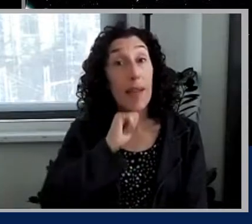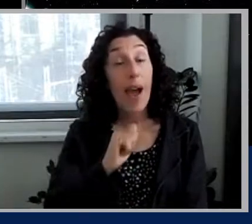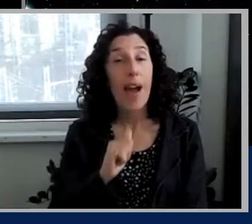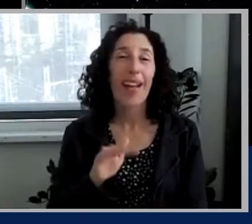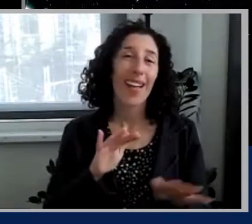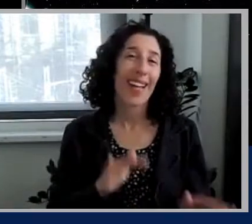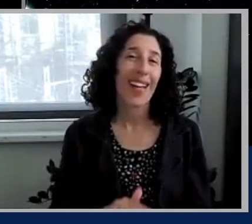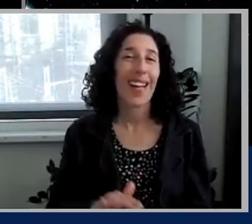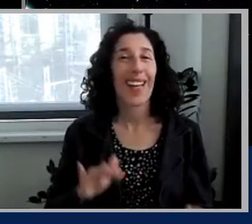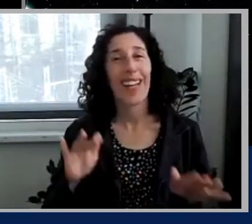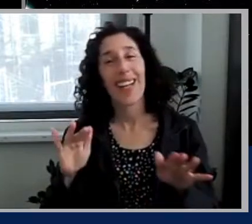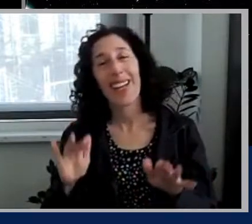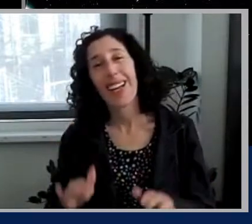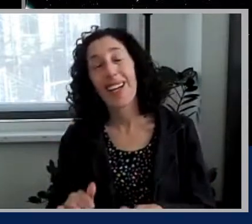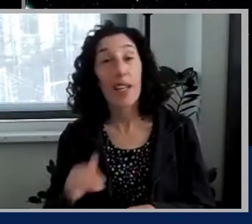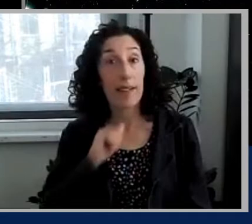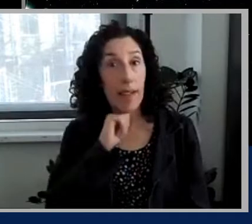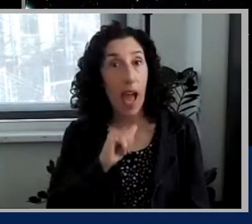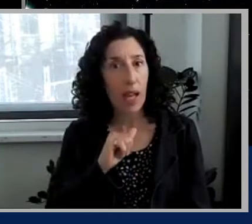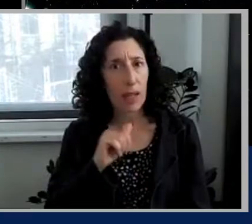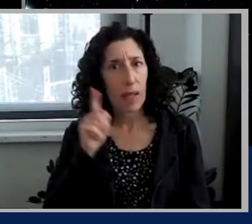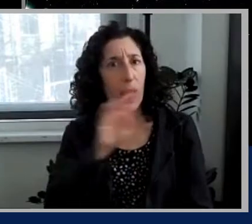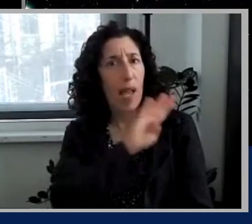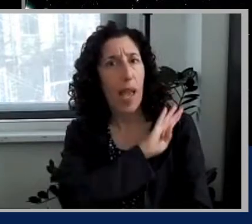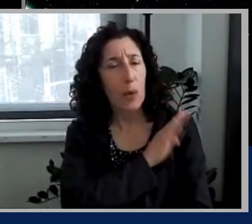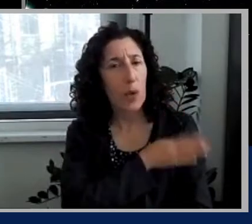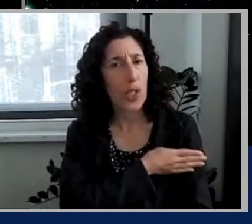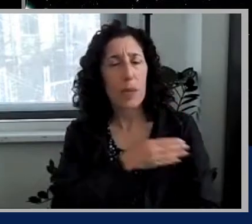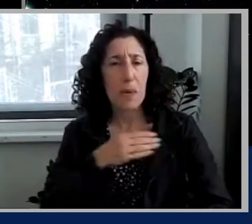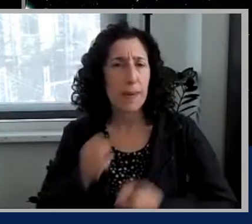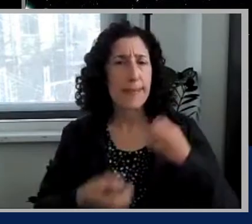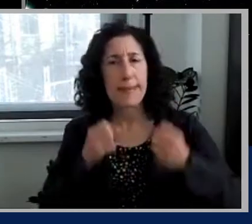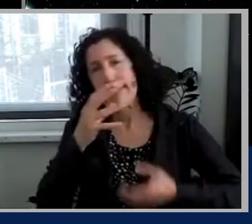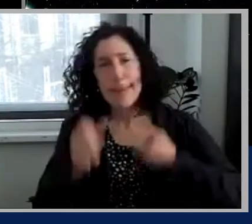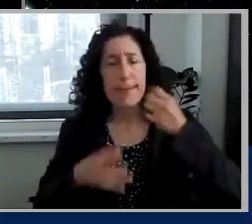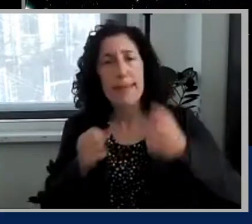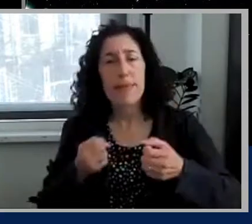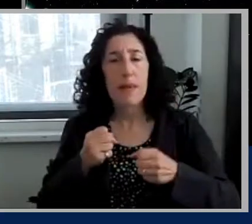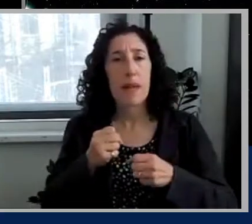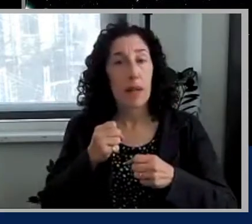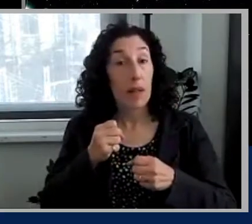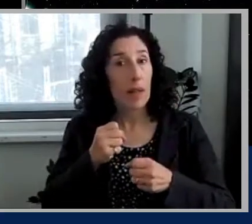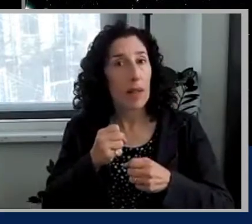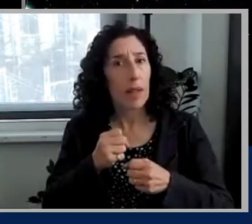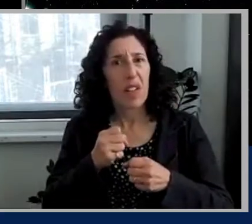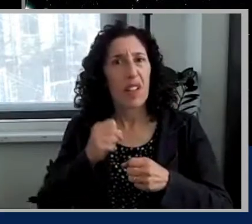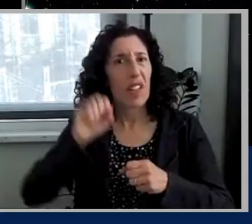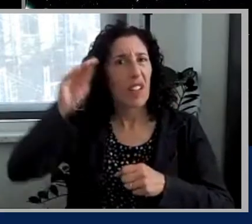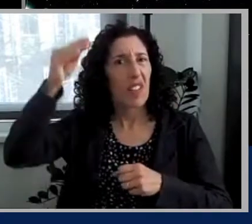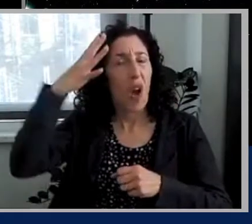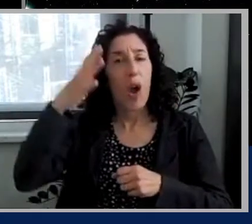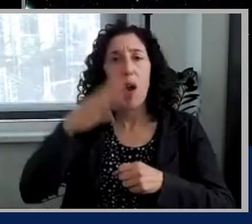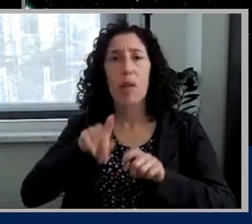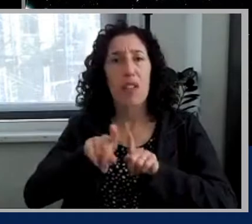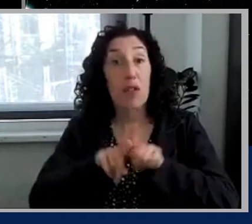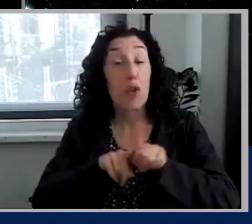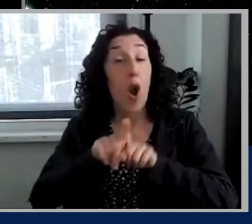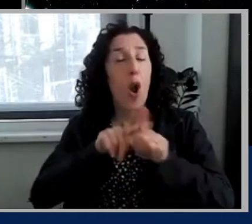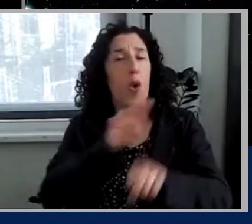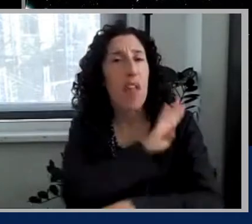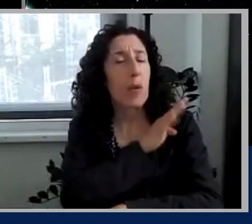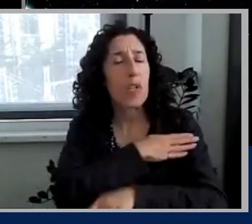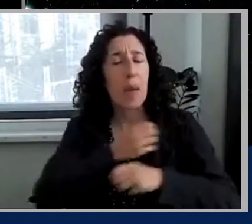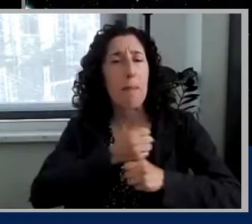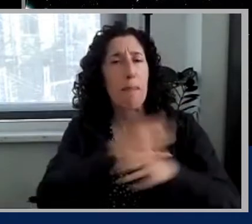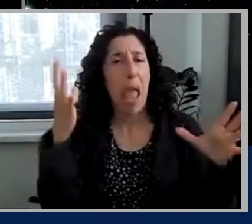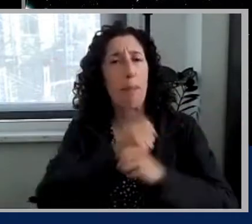supermassive star that exploded its guts all over the place, stellar vomit, if you will, and it's expanding out at this